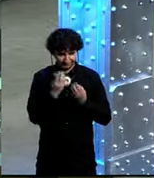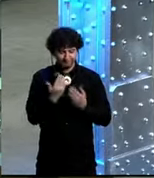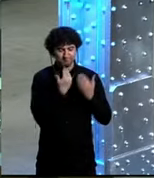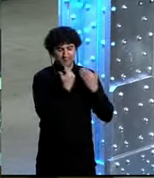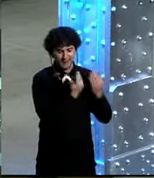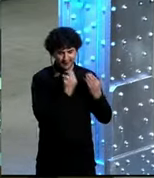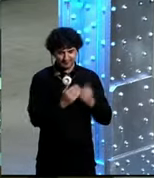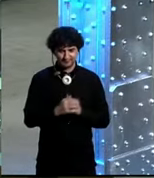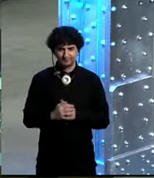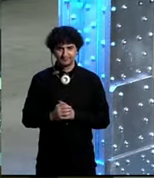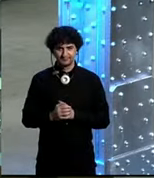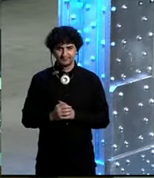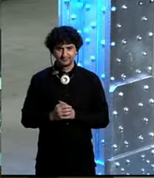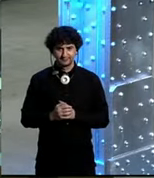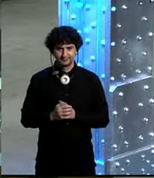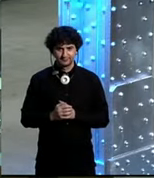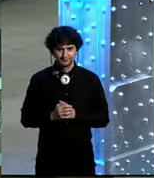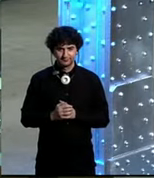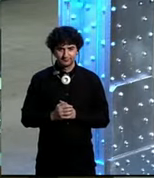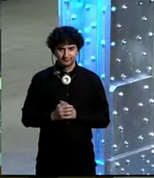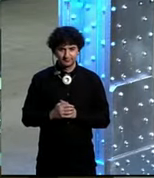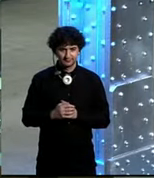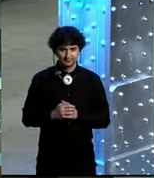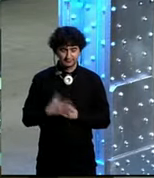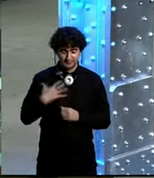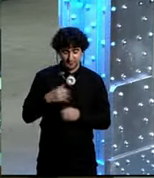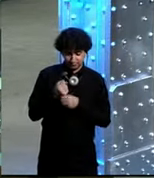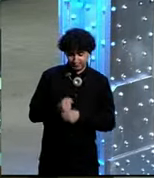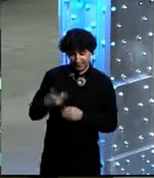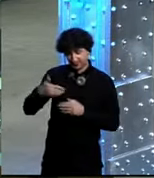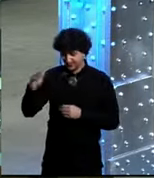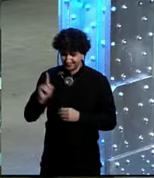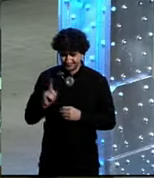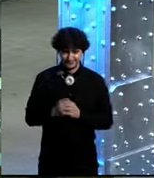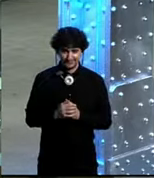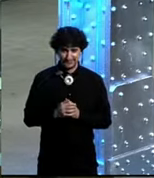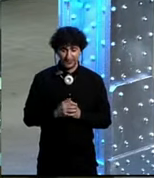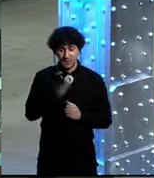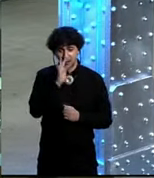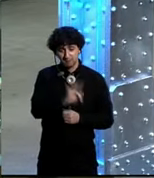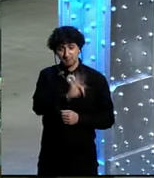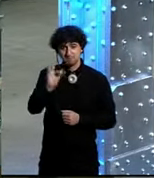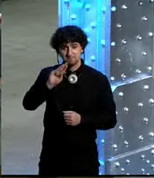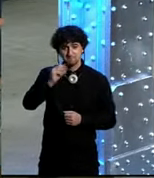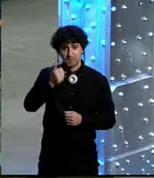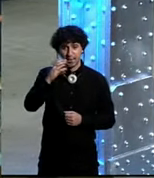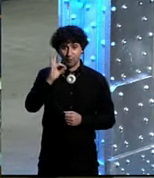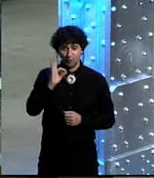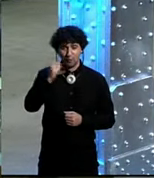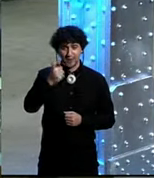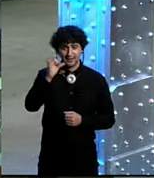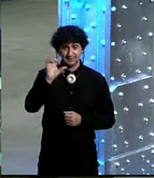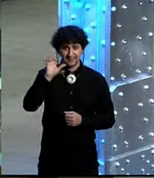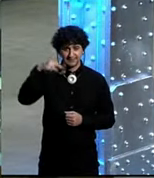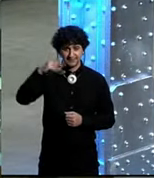me. Thank you. Así que voy a... So I'm going to now give the floor to Paco Asensi.